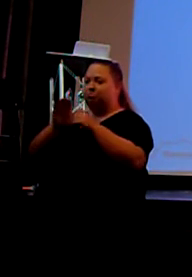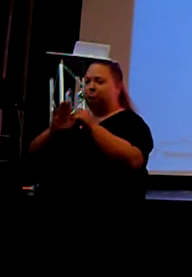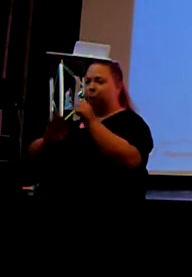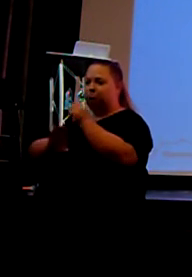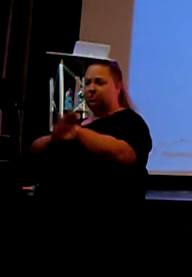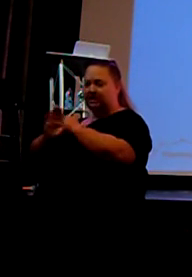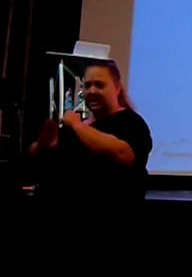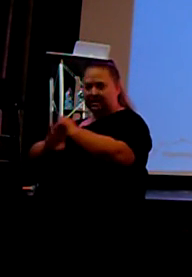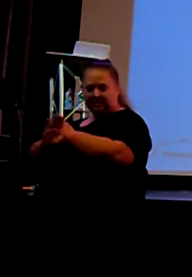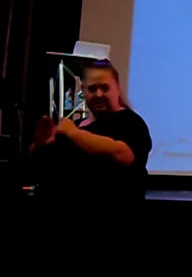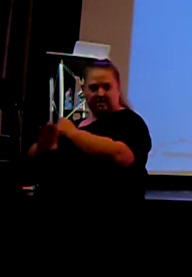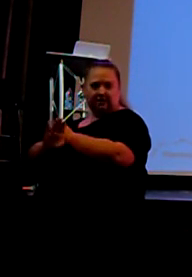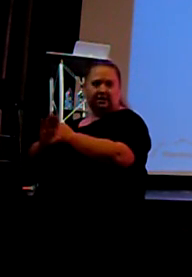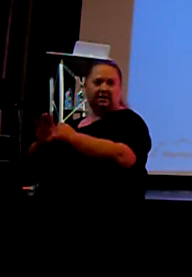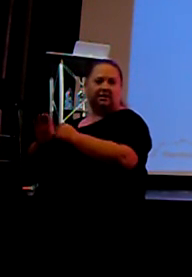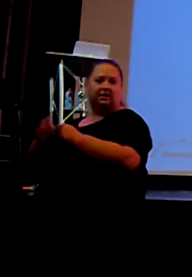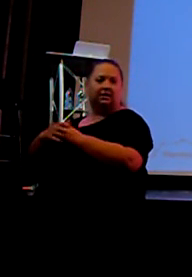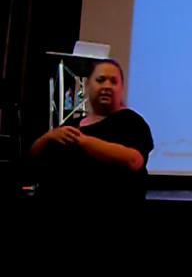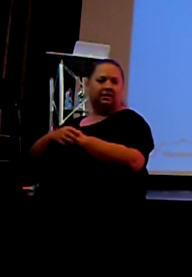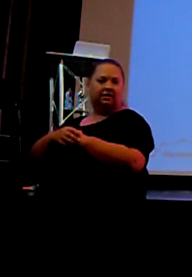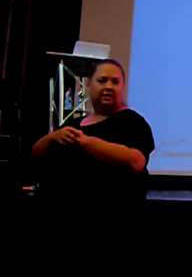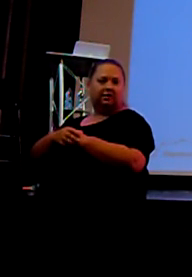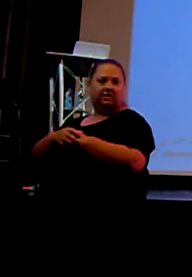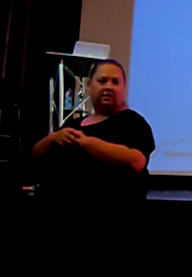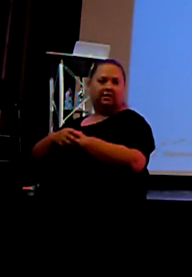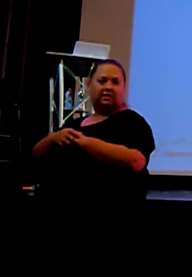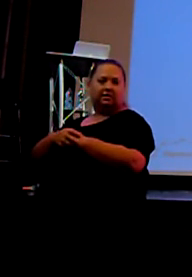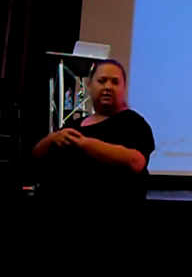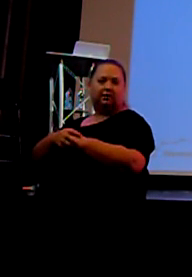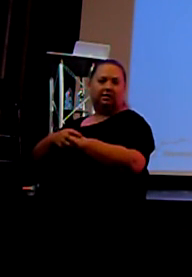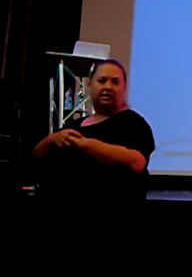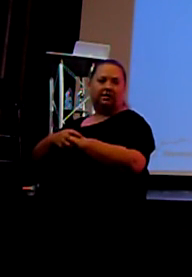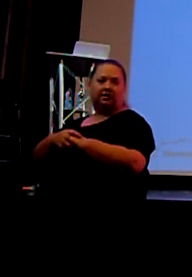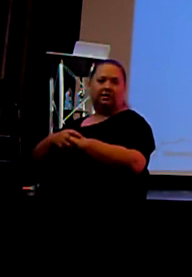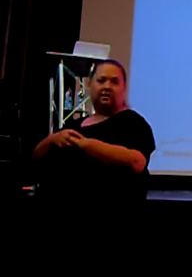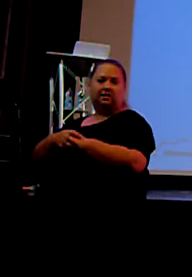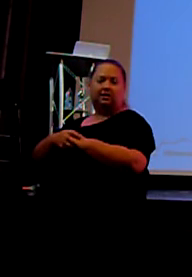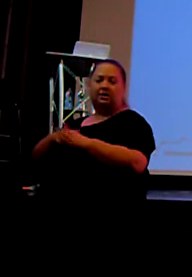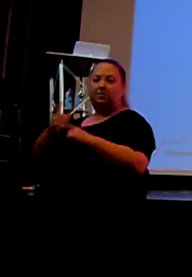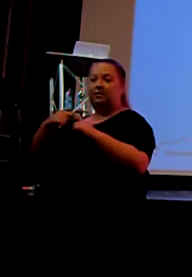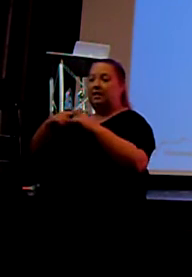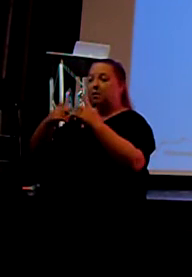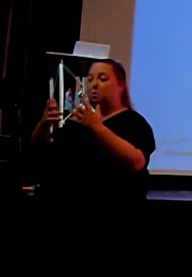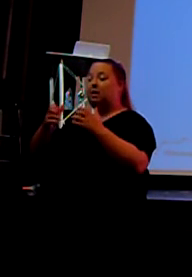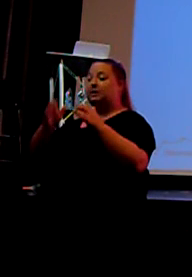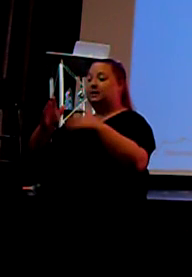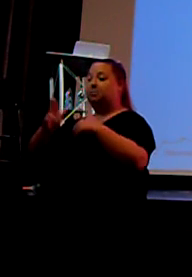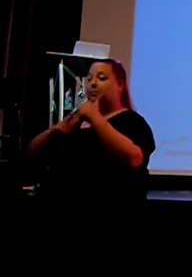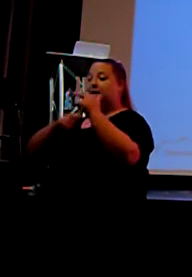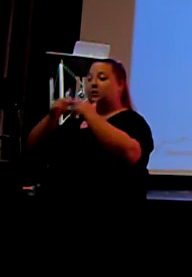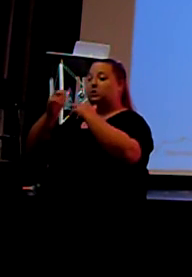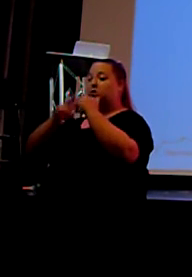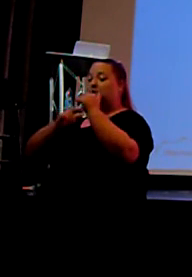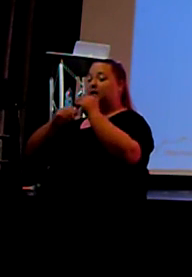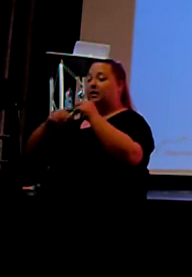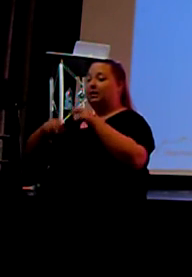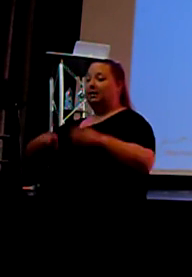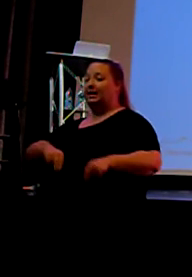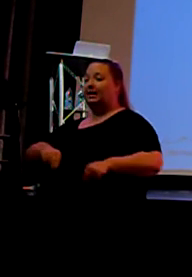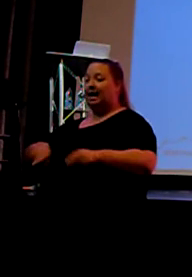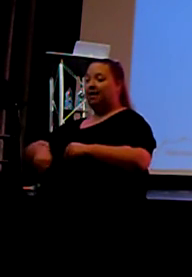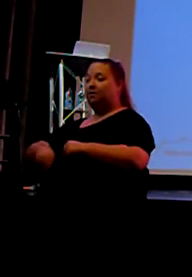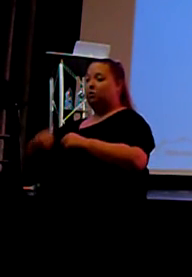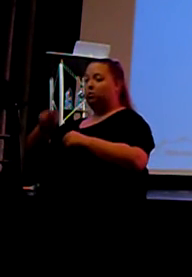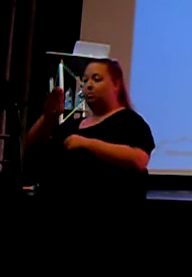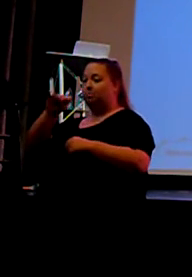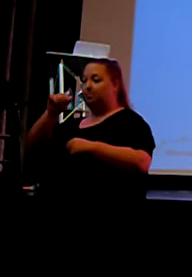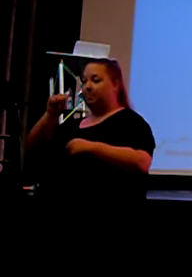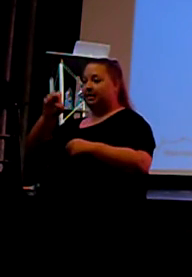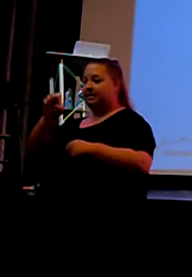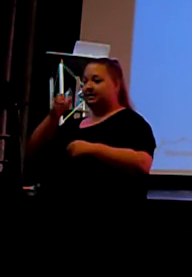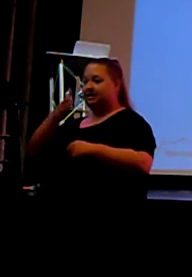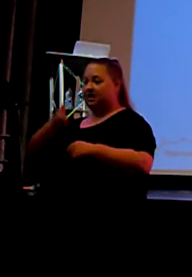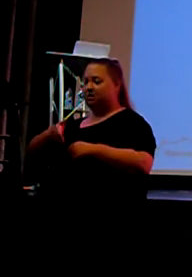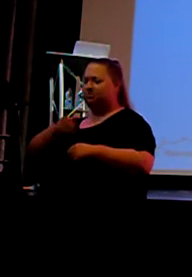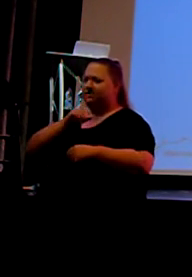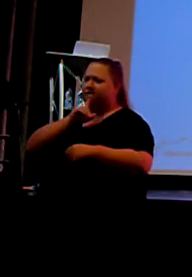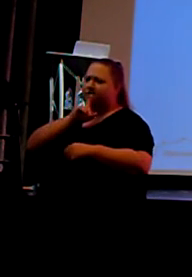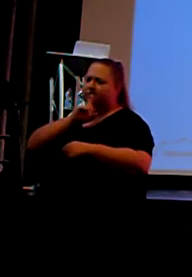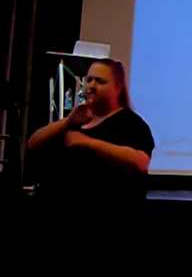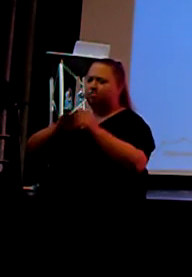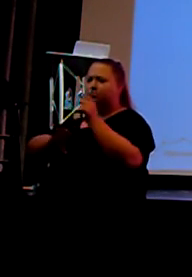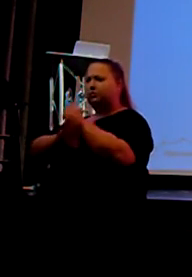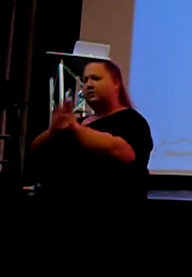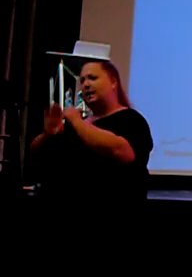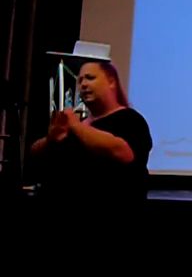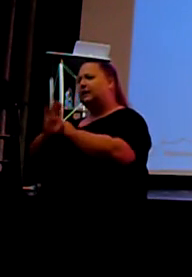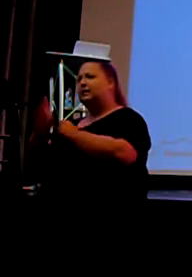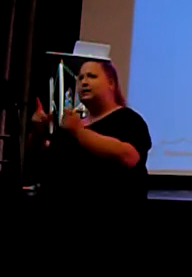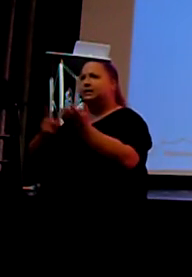he wanted to build a naval base there, because it was so protected from most winds. Once in a blue moon you get winds,